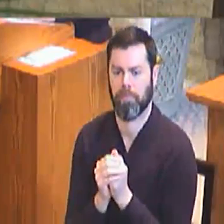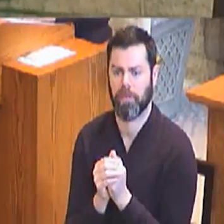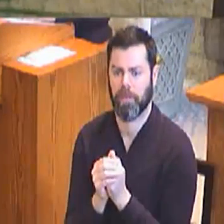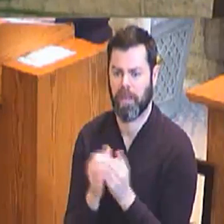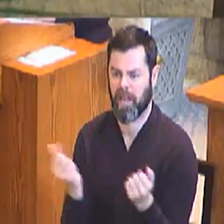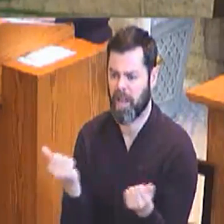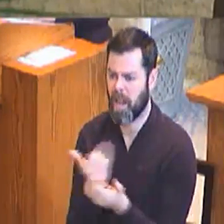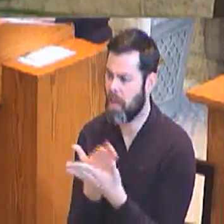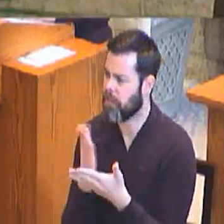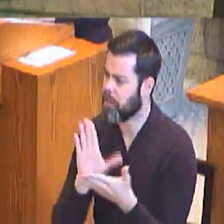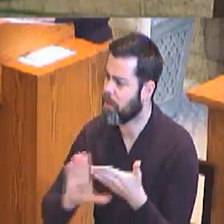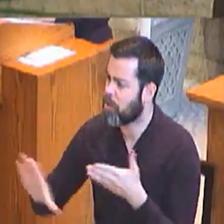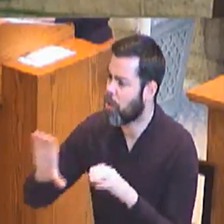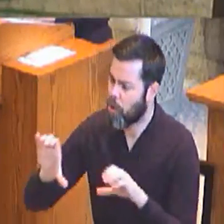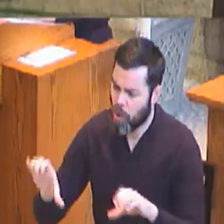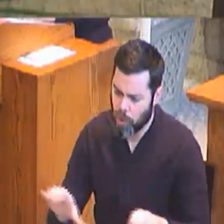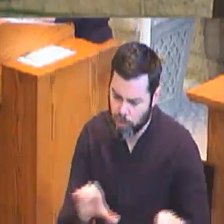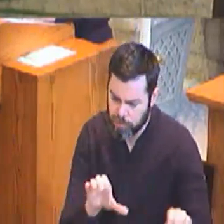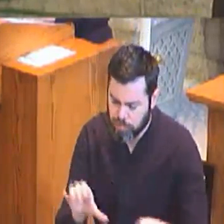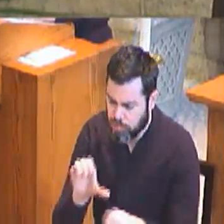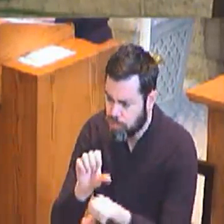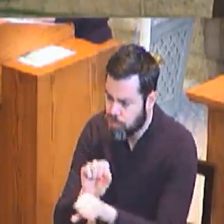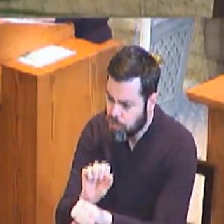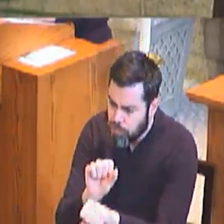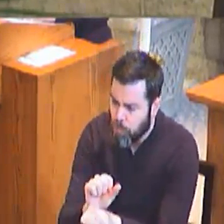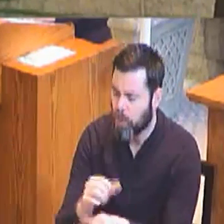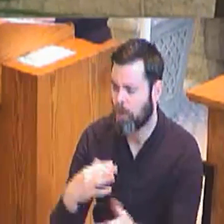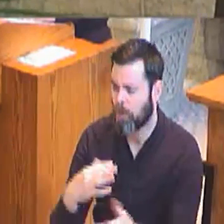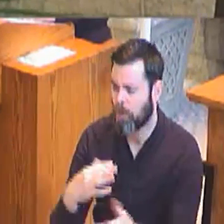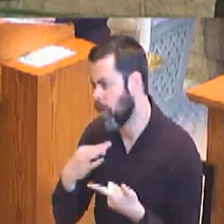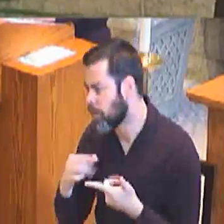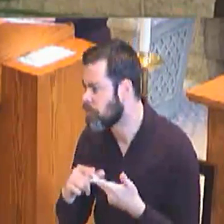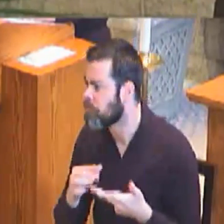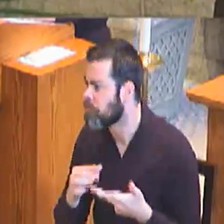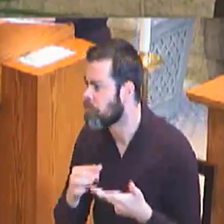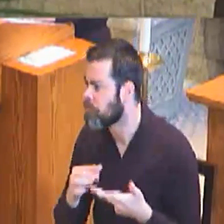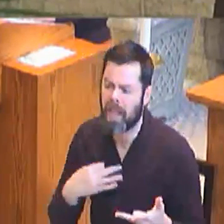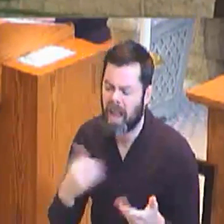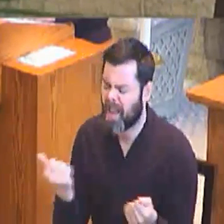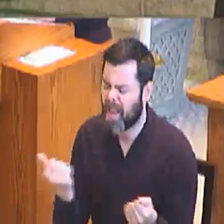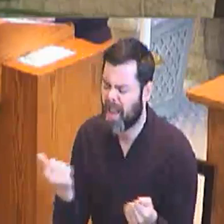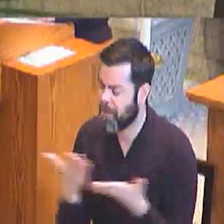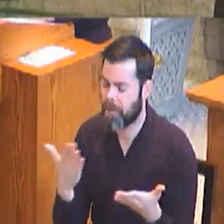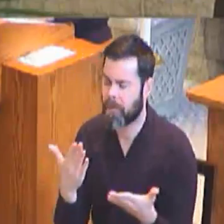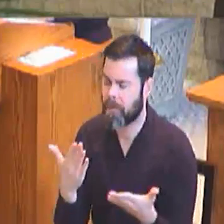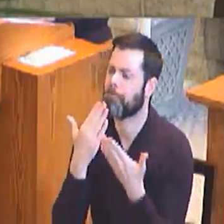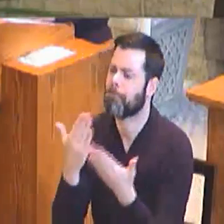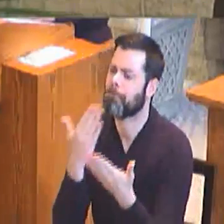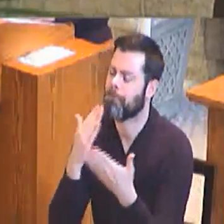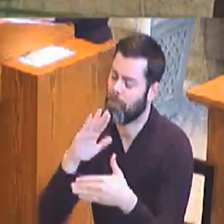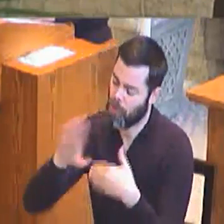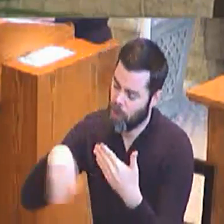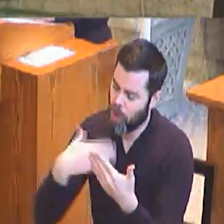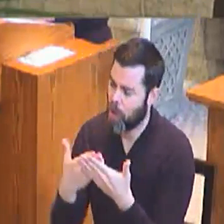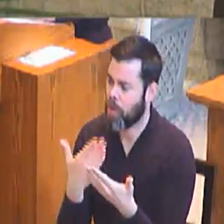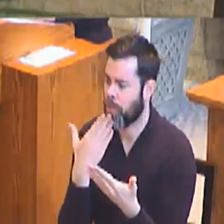does, volunteers, congregation, staff, every single thing, for all the good we